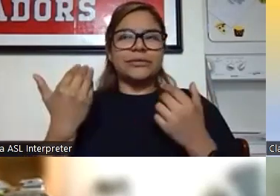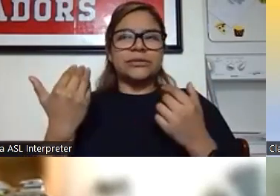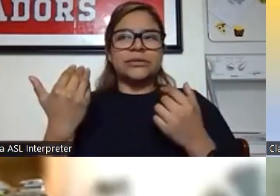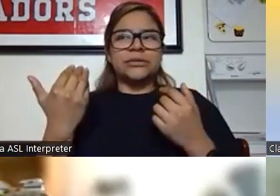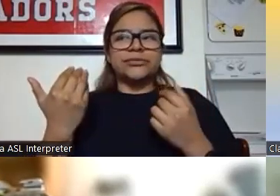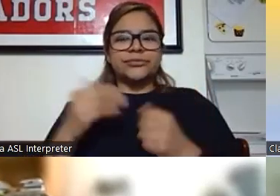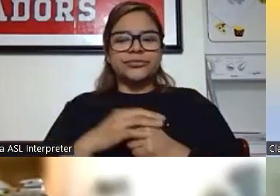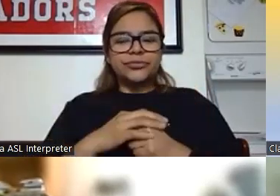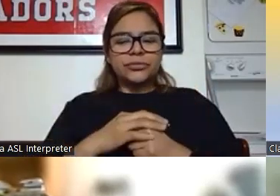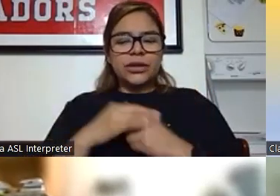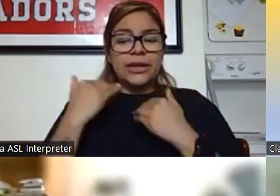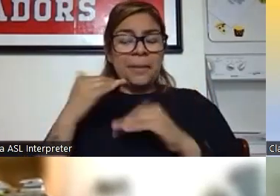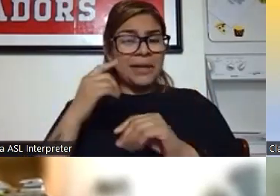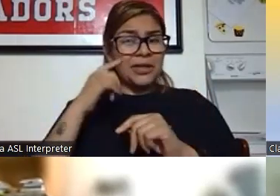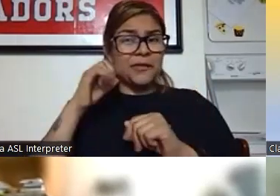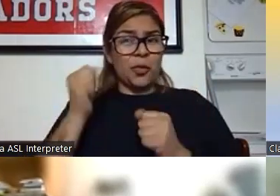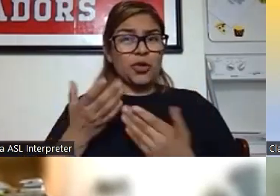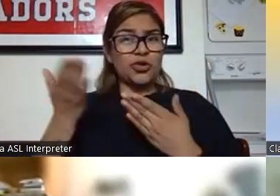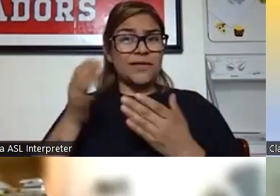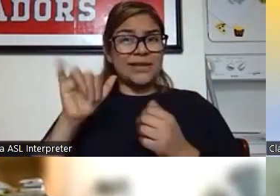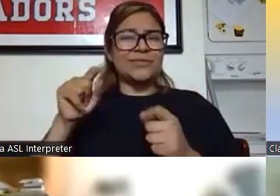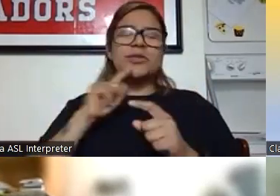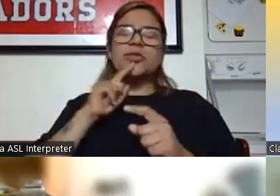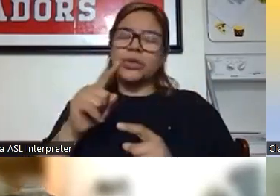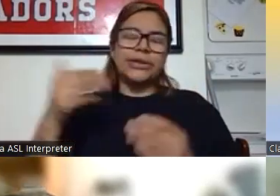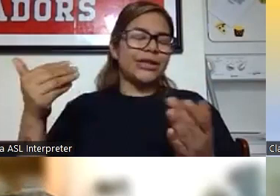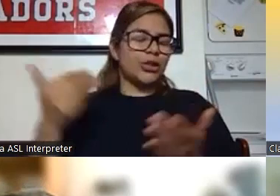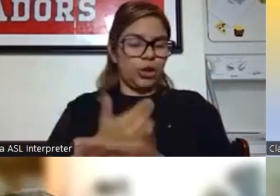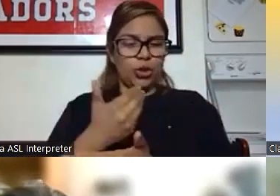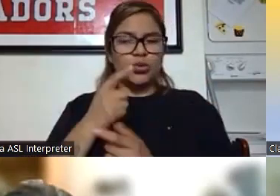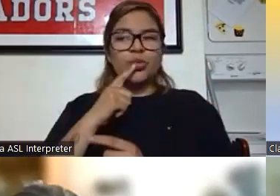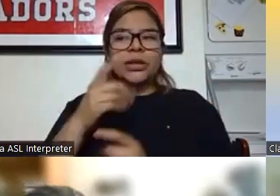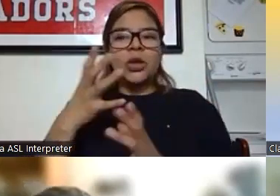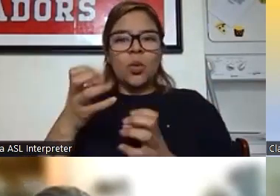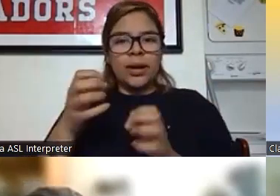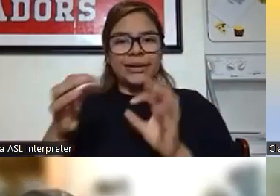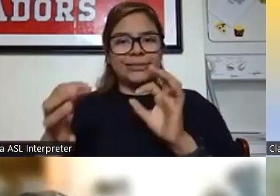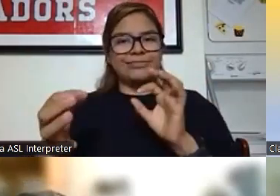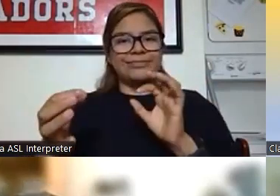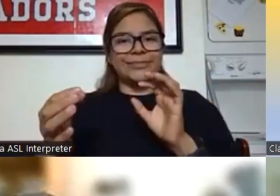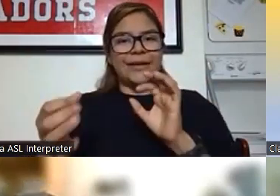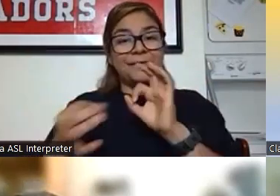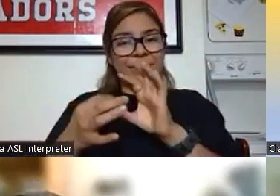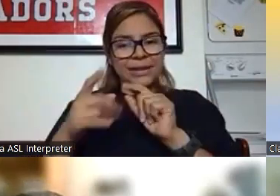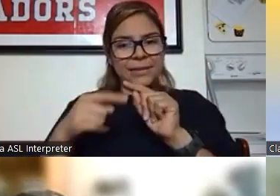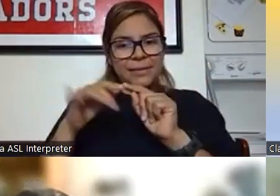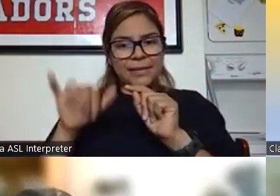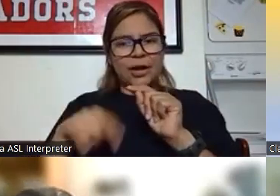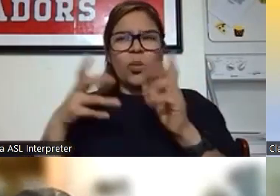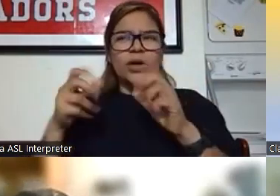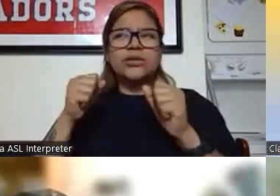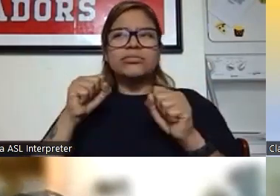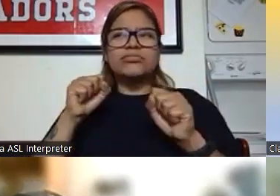all fronts at this point, it is still very new. So we definitely want to hear the feedback. We want to hear what's working, what's not